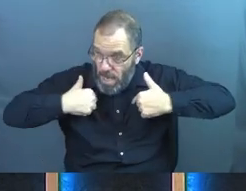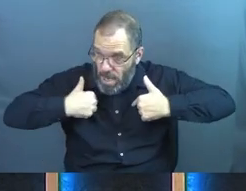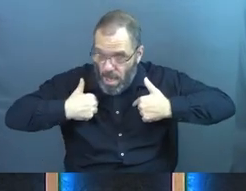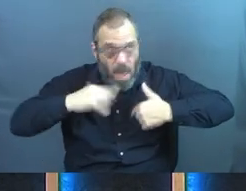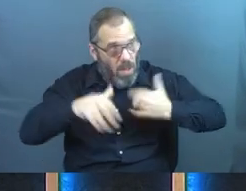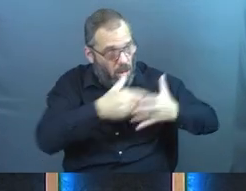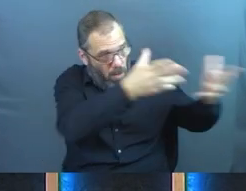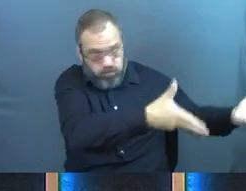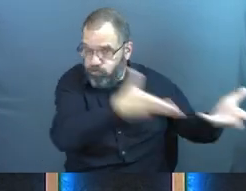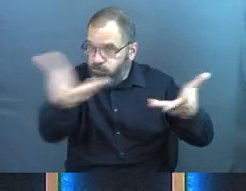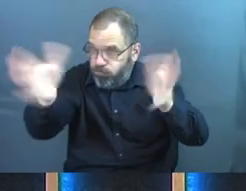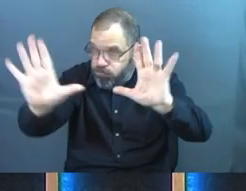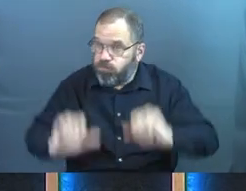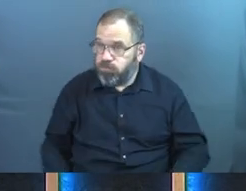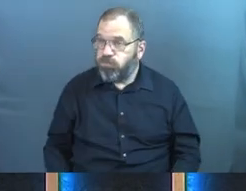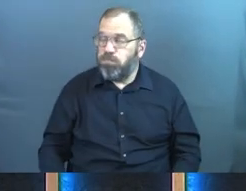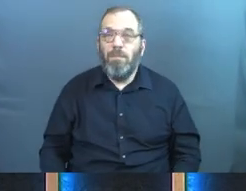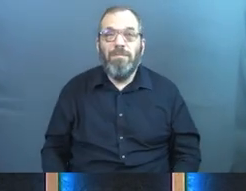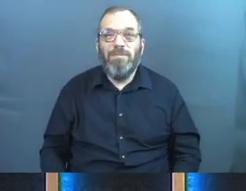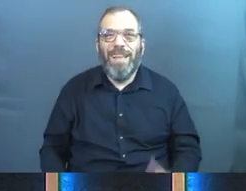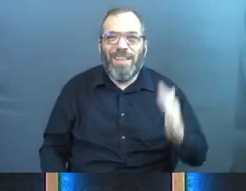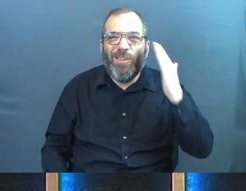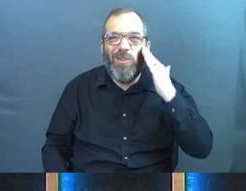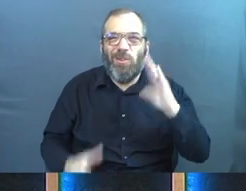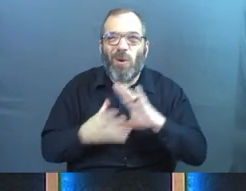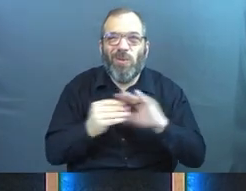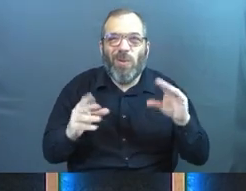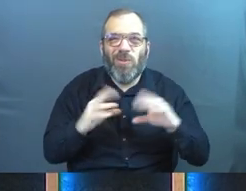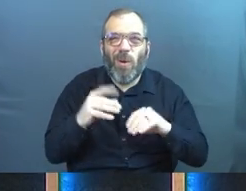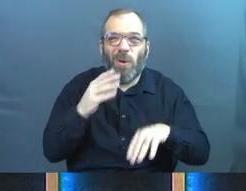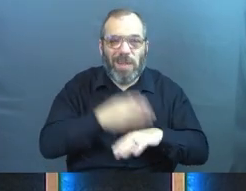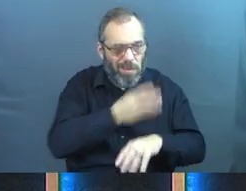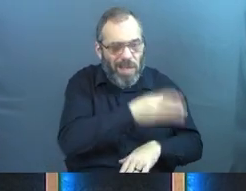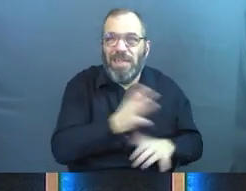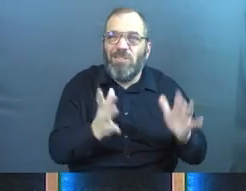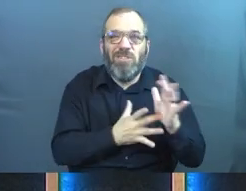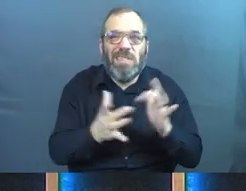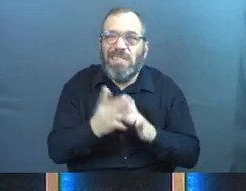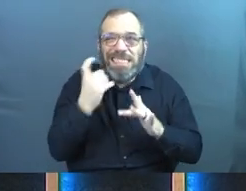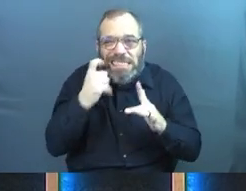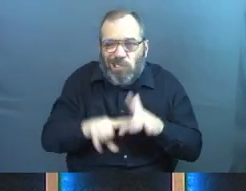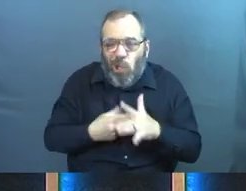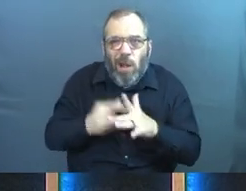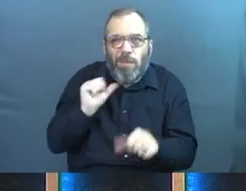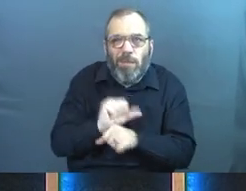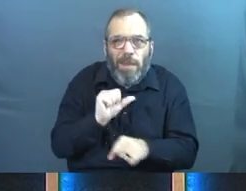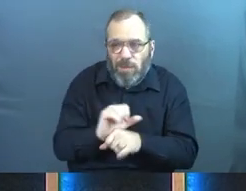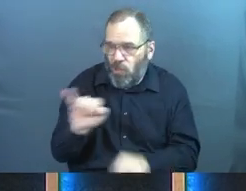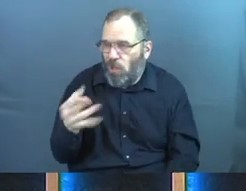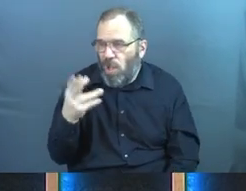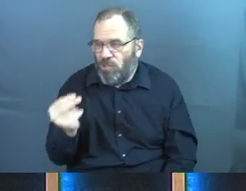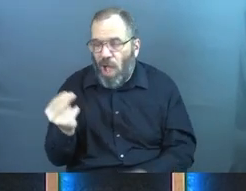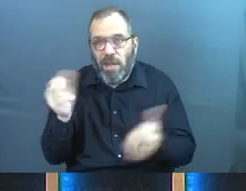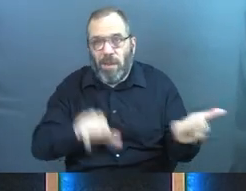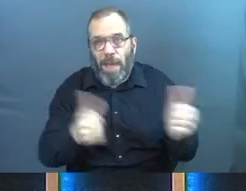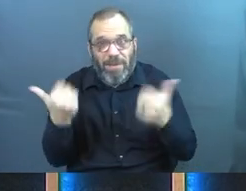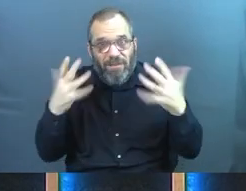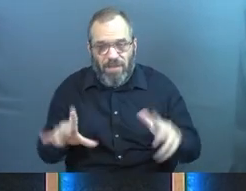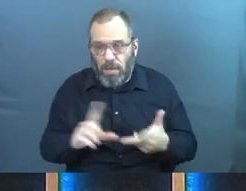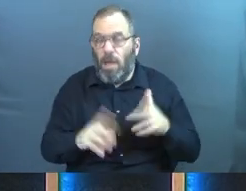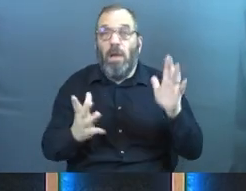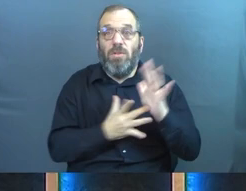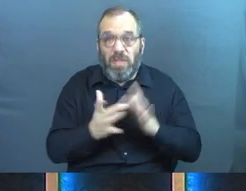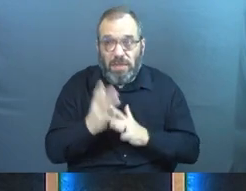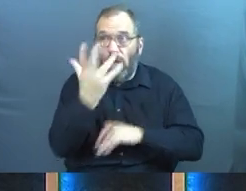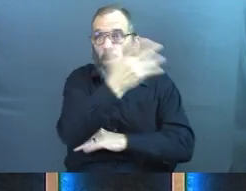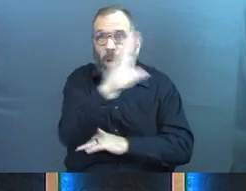it will all be yours. Now some of you guys know where this happens in the timeline. Jesus has just started his ministry. John the Baptist just baptized him. Jesus